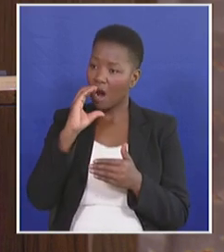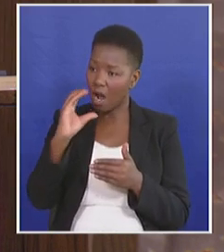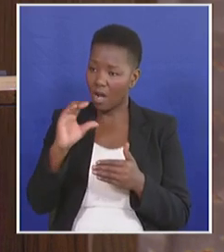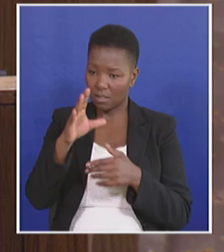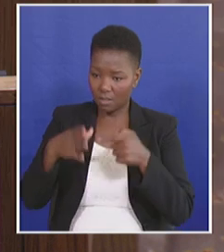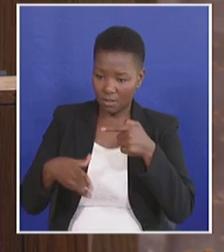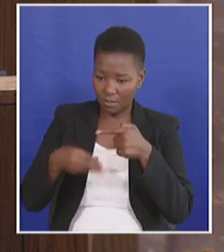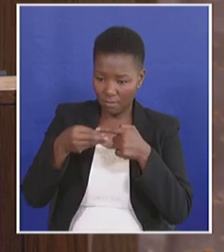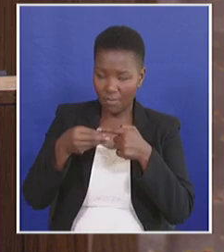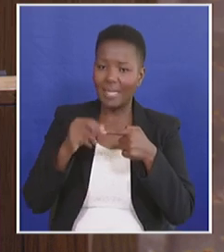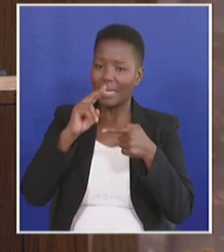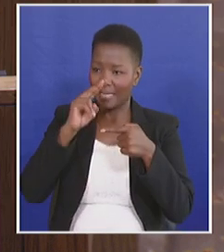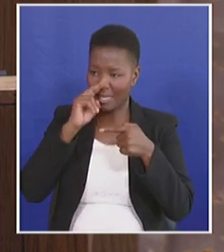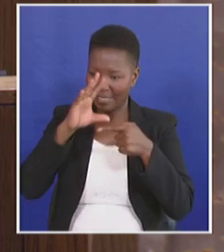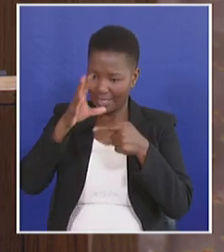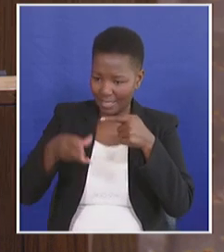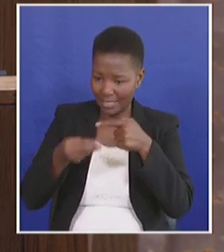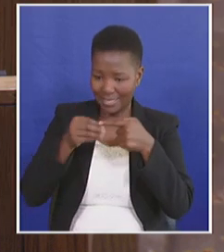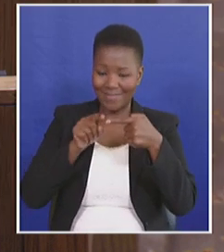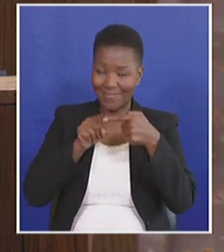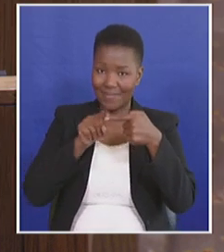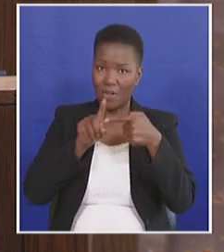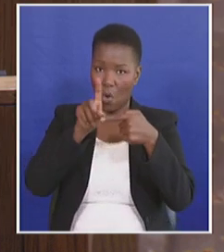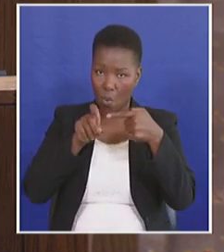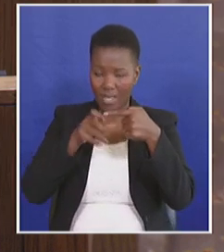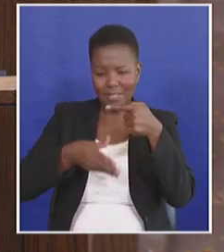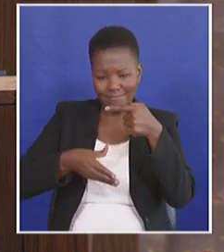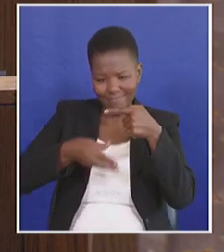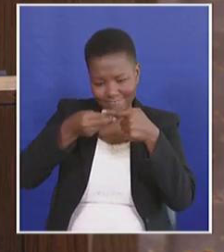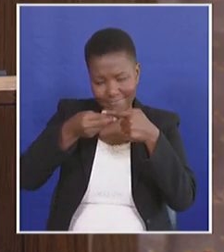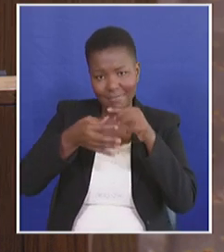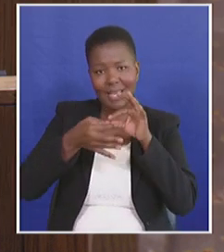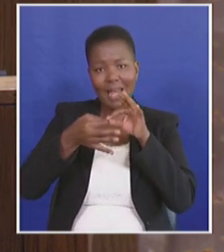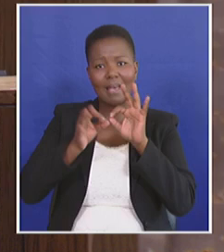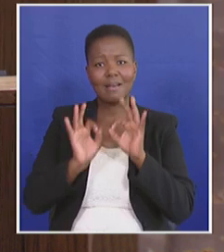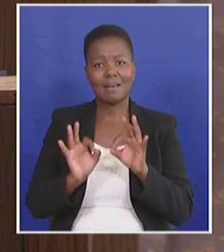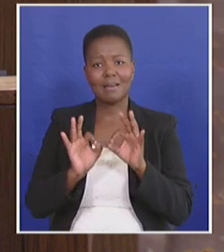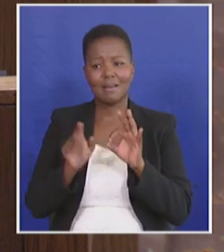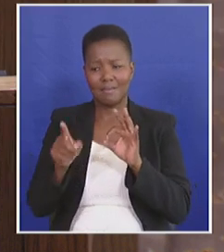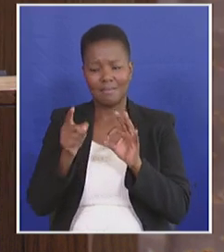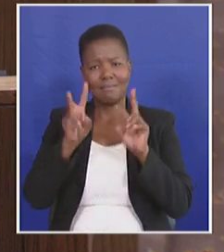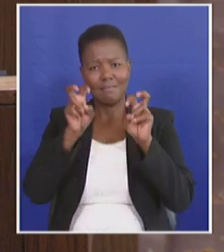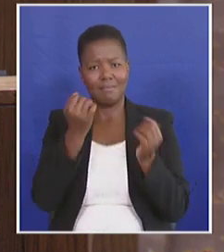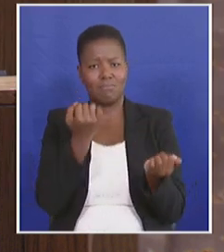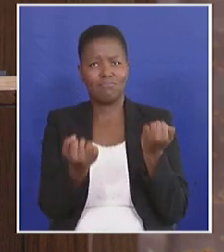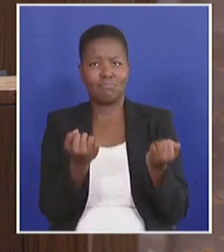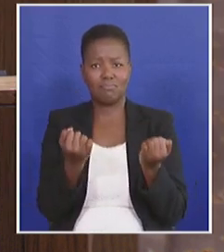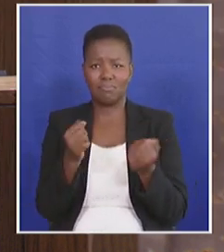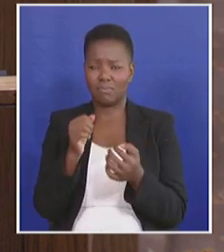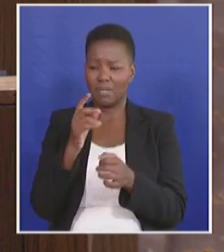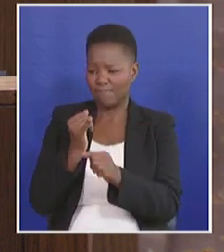linked, that are really follow-ups from the question that they have posed. And this question is around prosecutions, not around